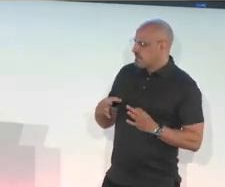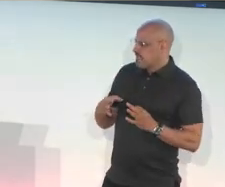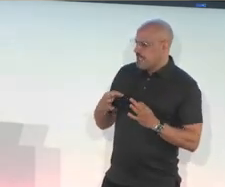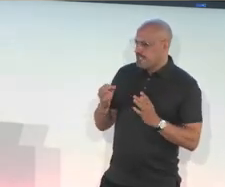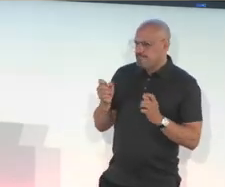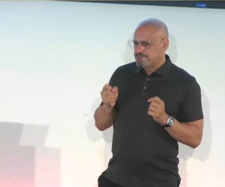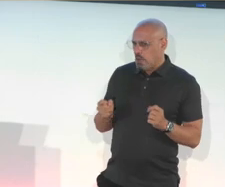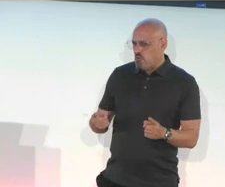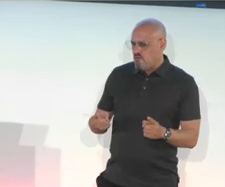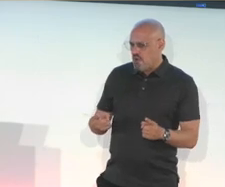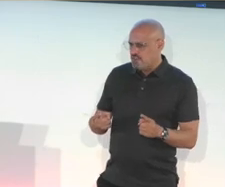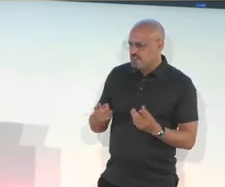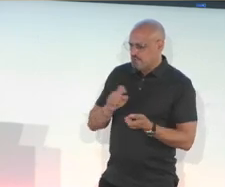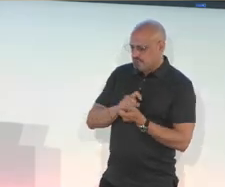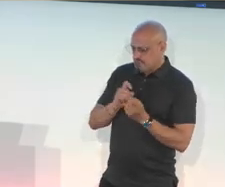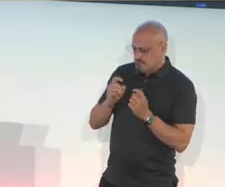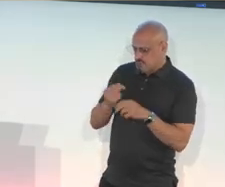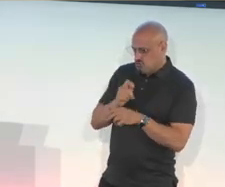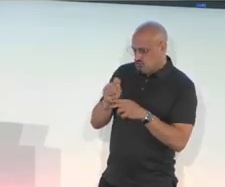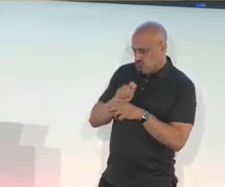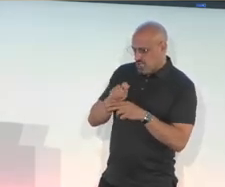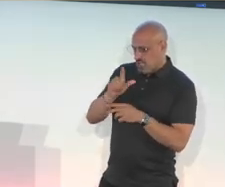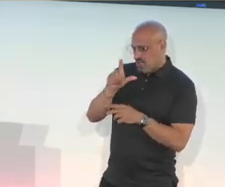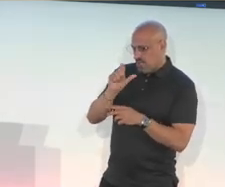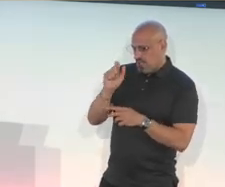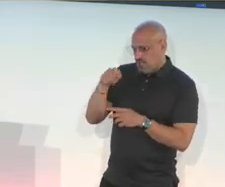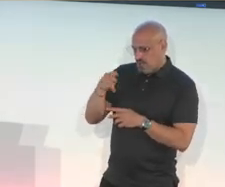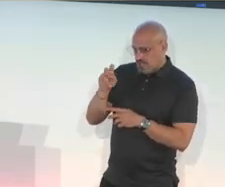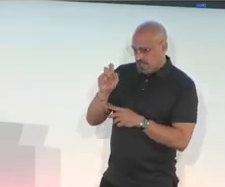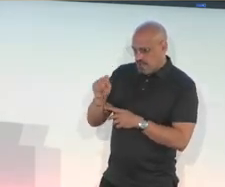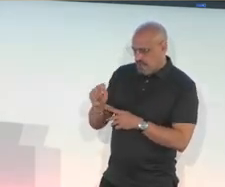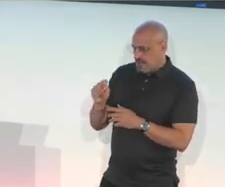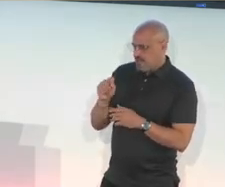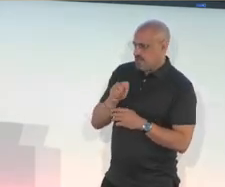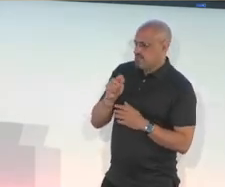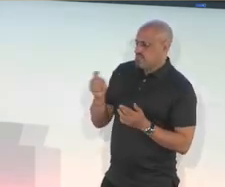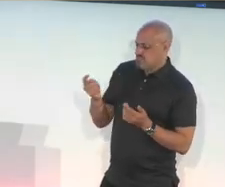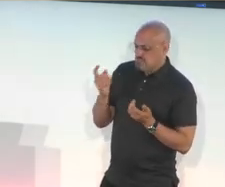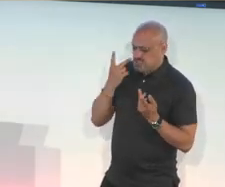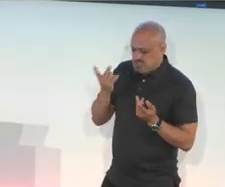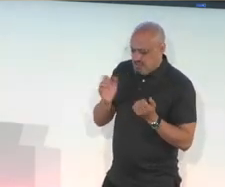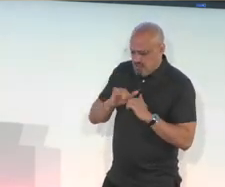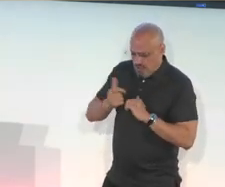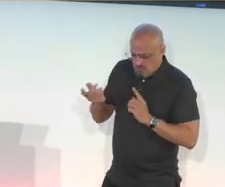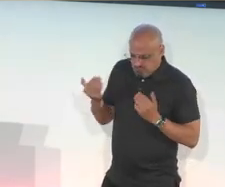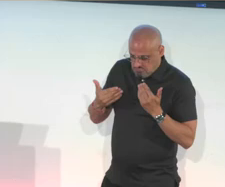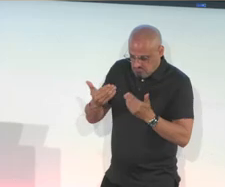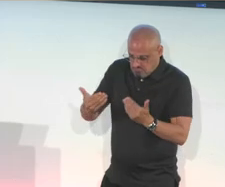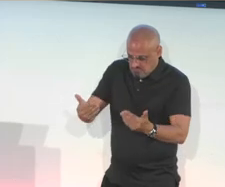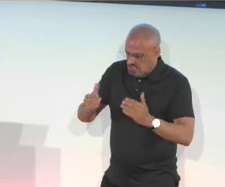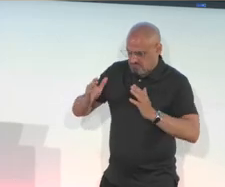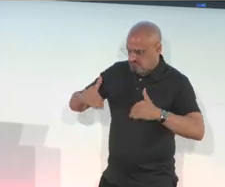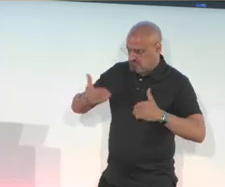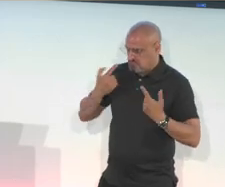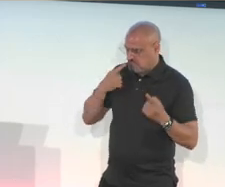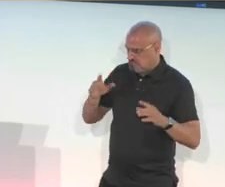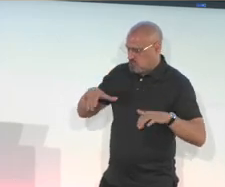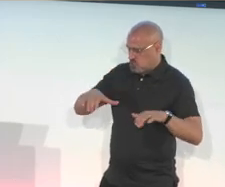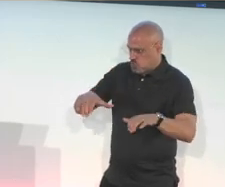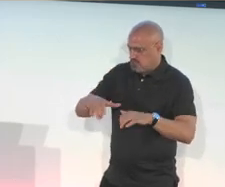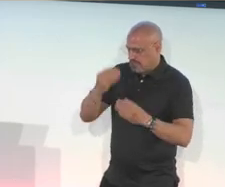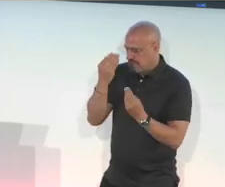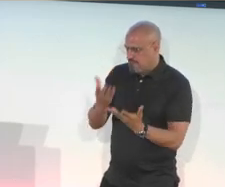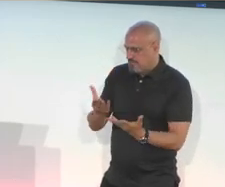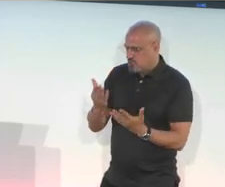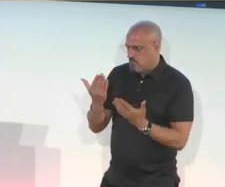this. I'm going to train LipNet on LRS3 now and see how it goes. I haven't done it yet. I haven't been able to do it. But I'll let you